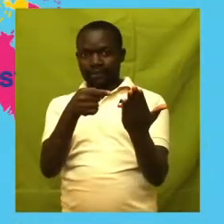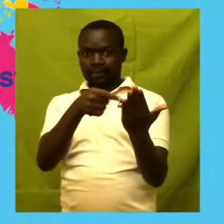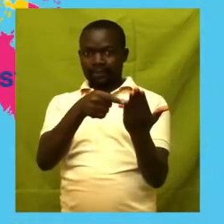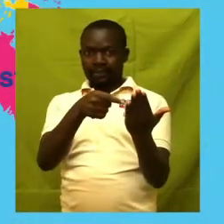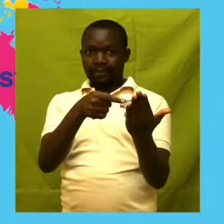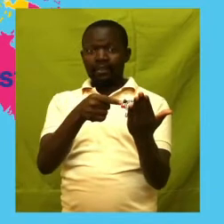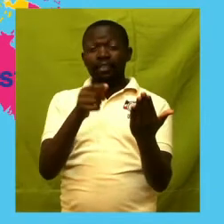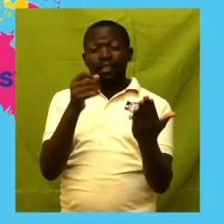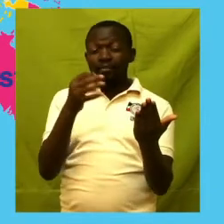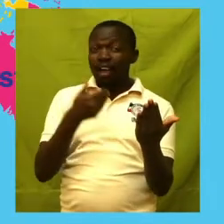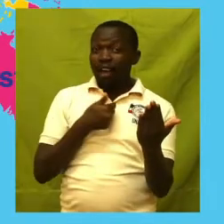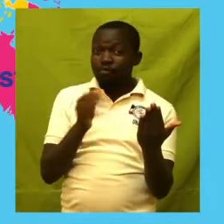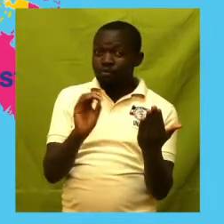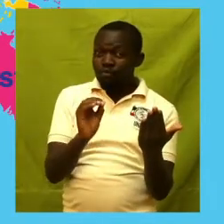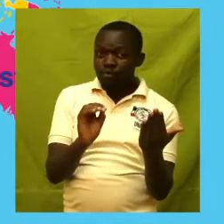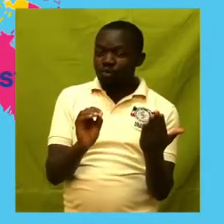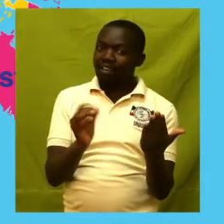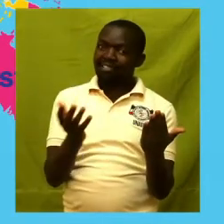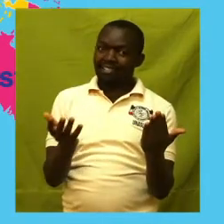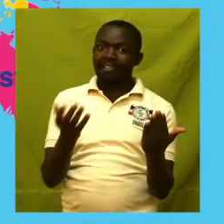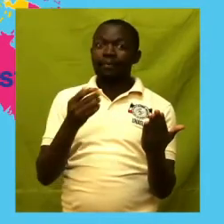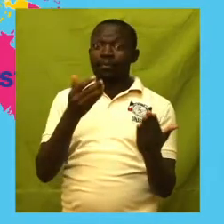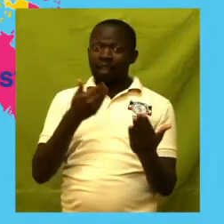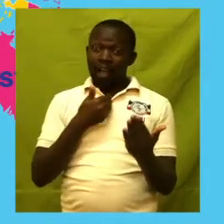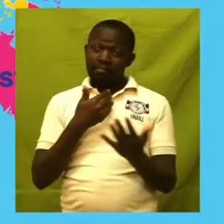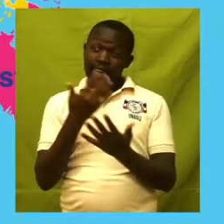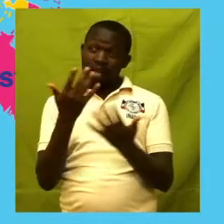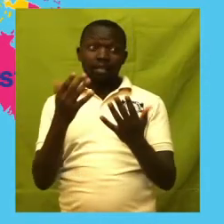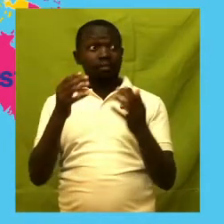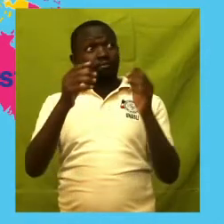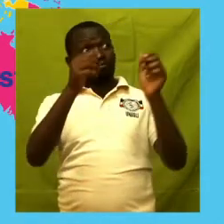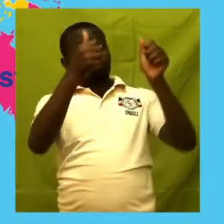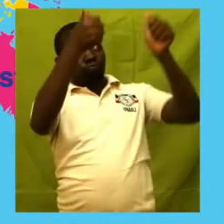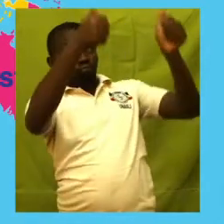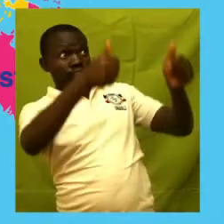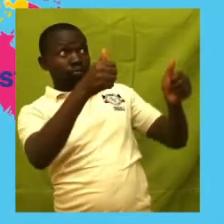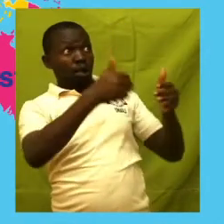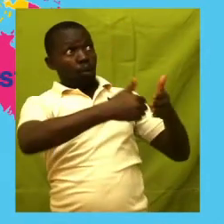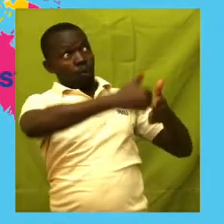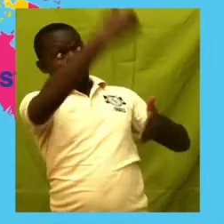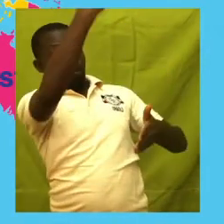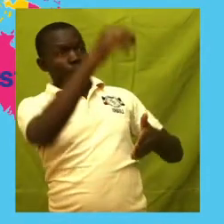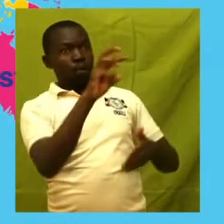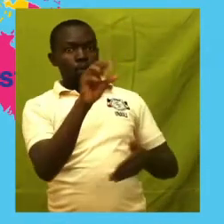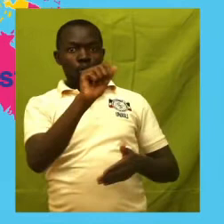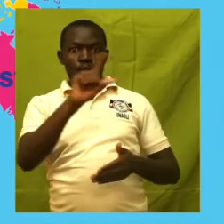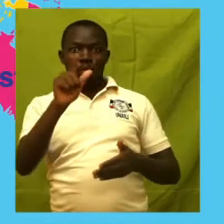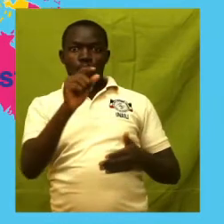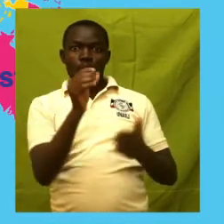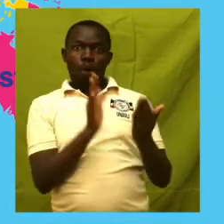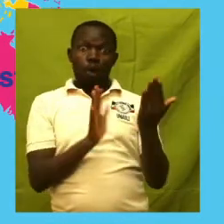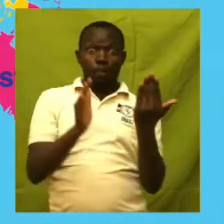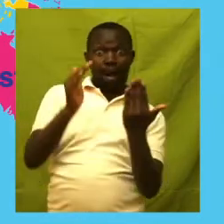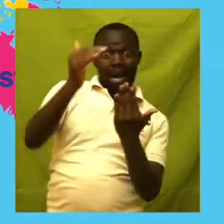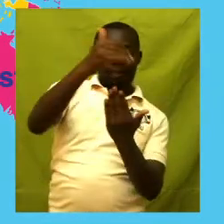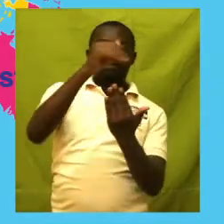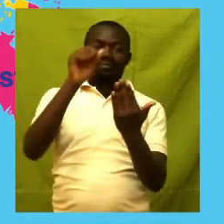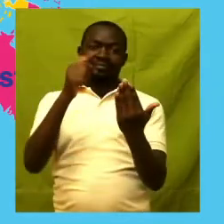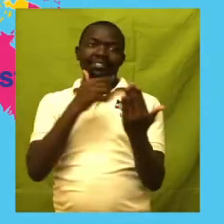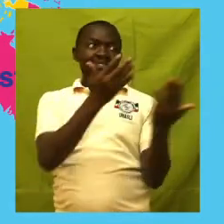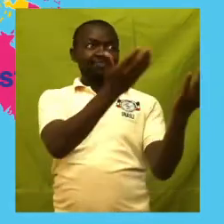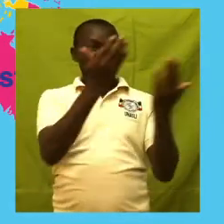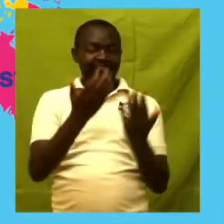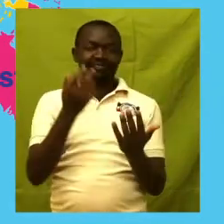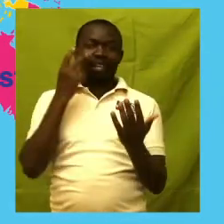map. And if you don't have an atlas and you have a wall map, you can bring it because we are going to use it